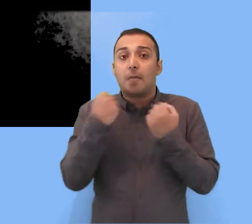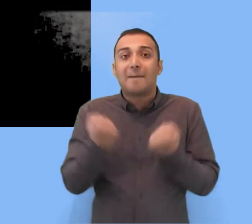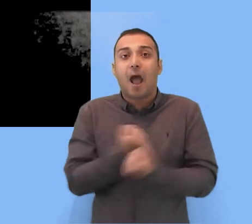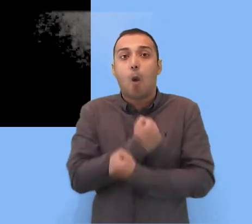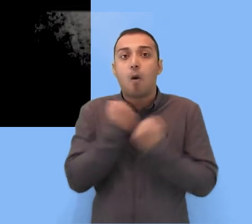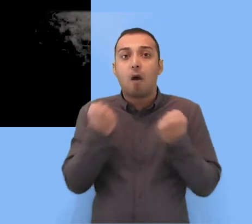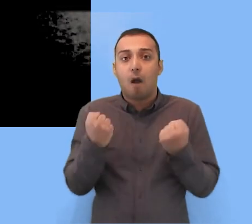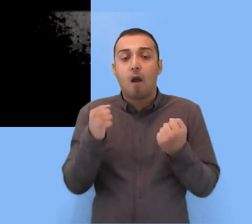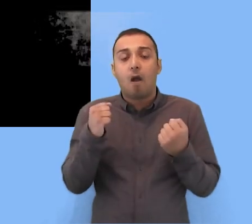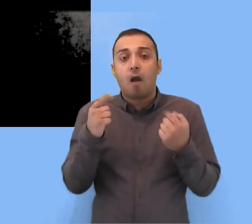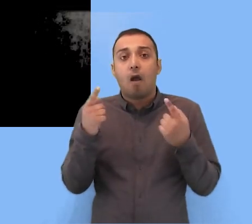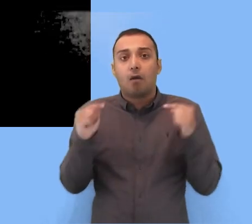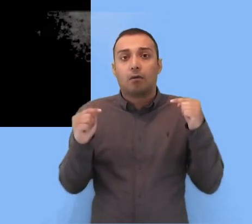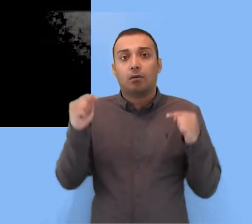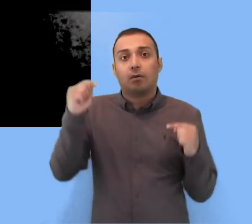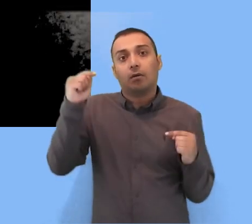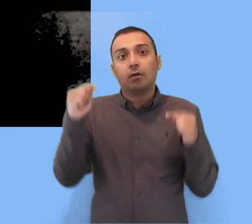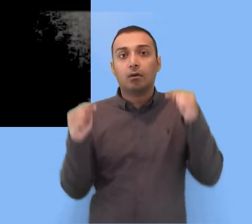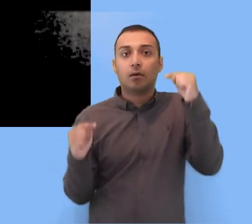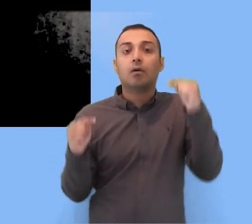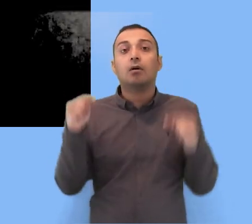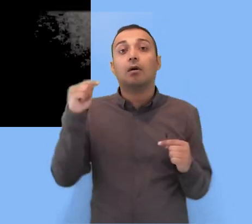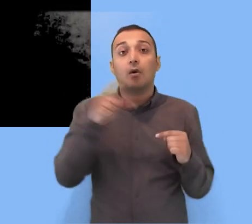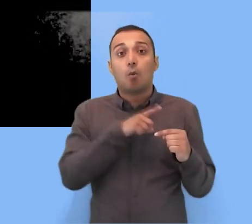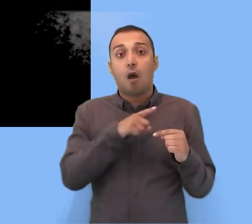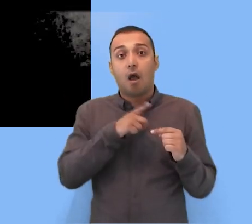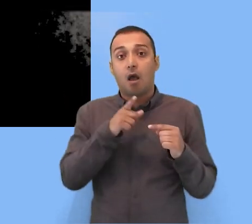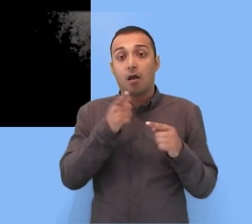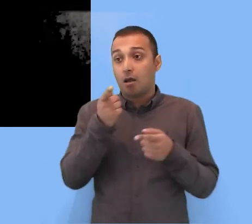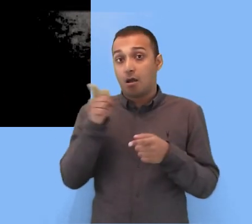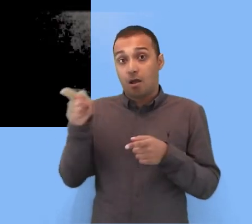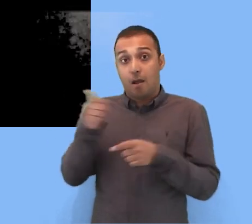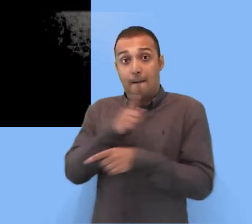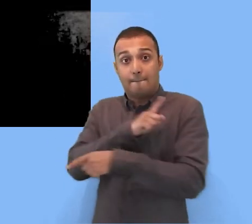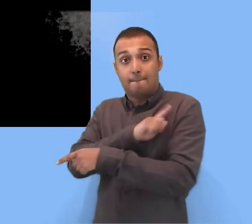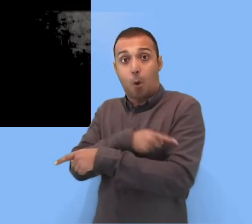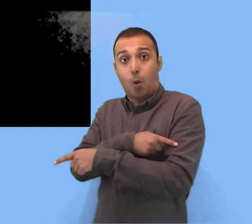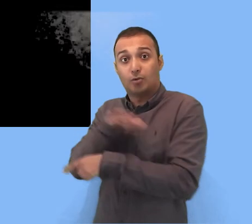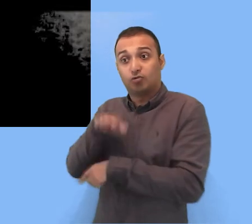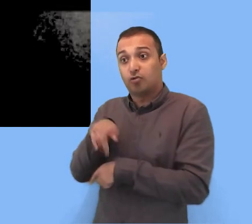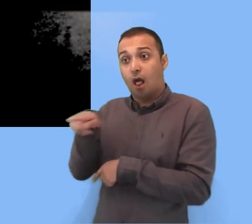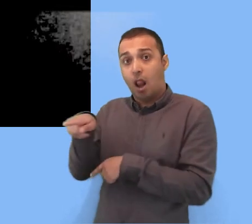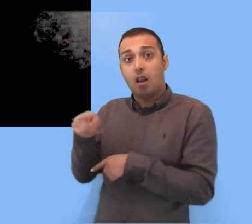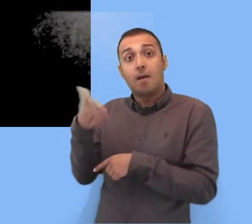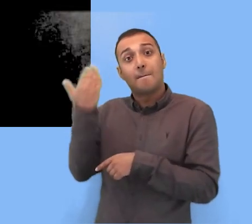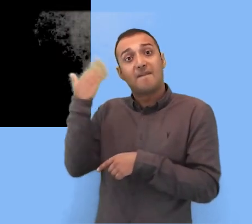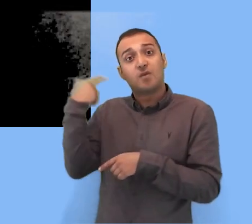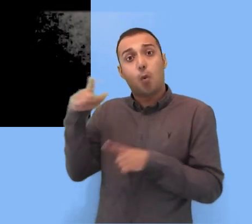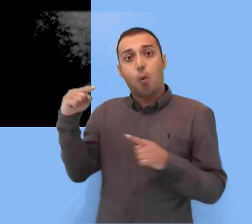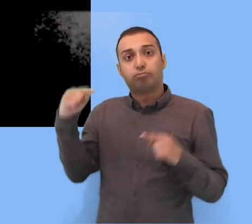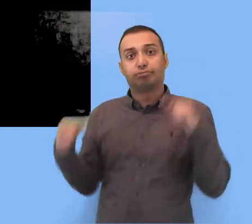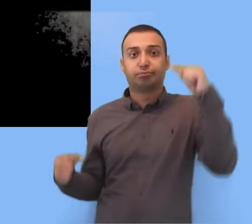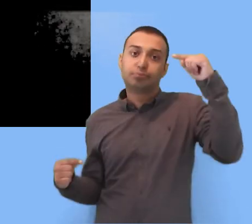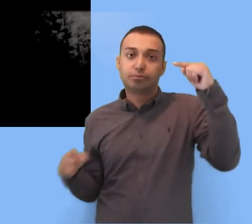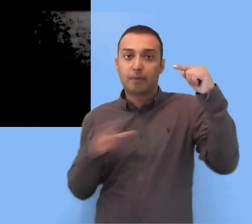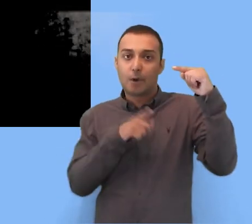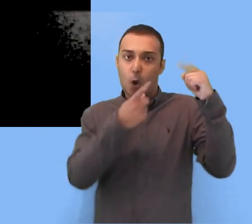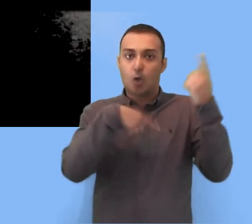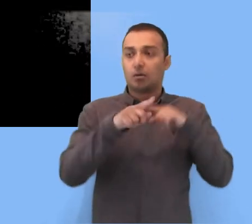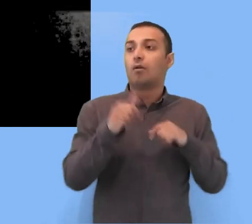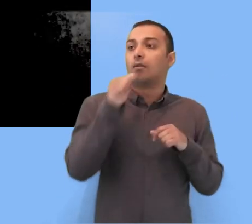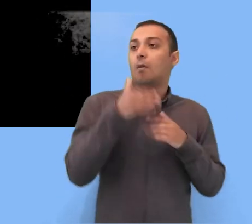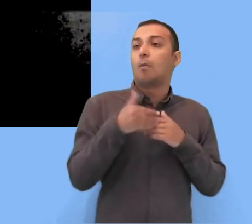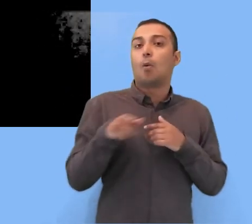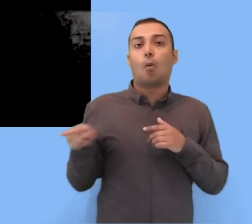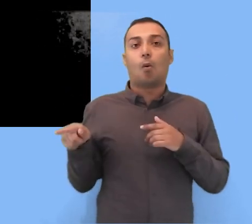suddenly that kid from the Polish background is the expert and knows more about the culture and more about those things than others. And